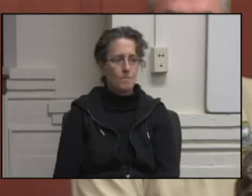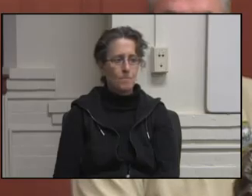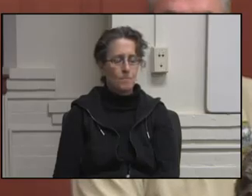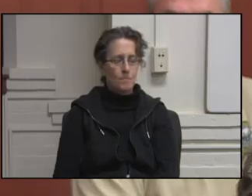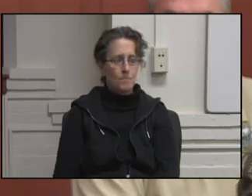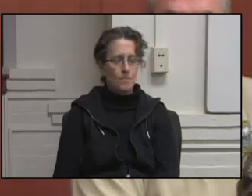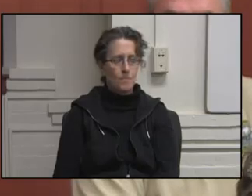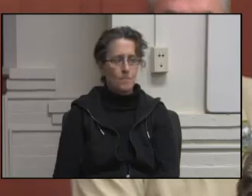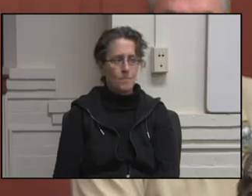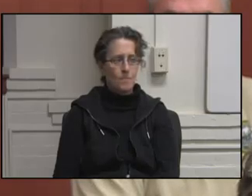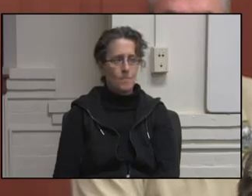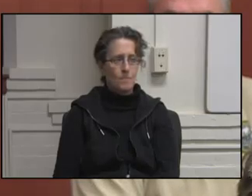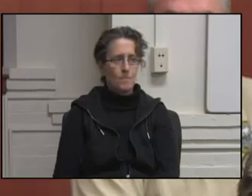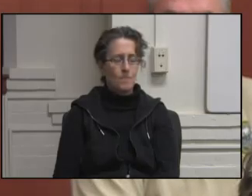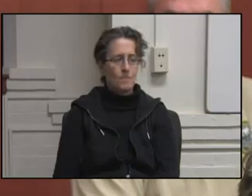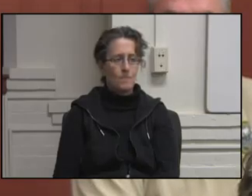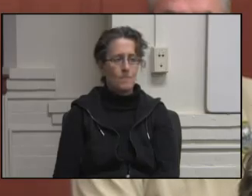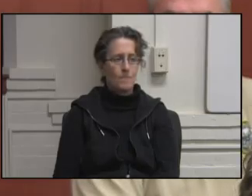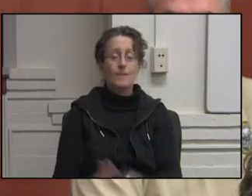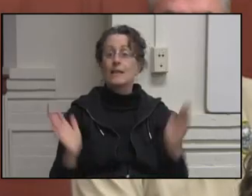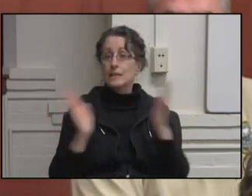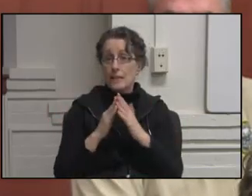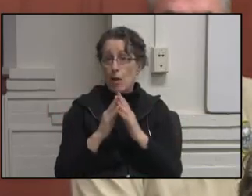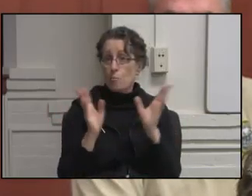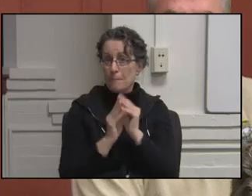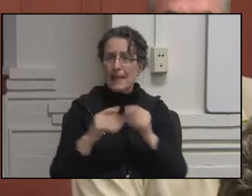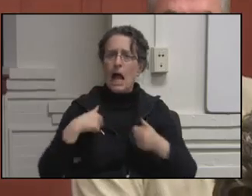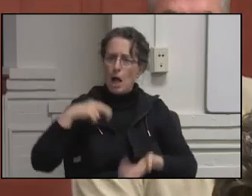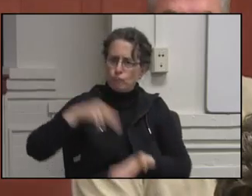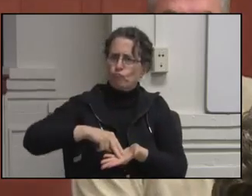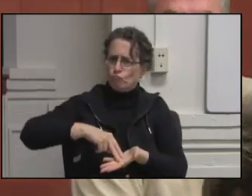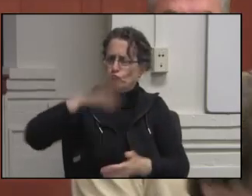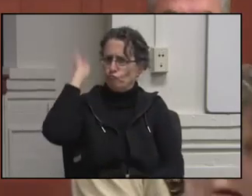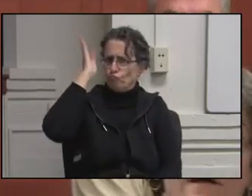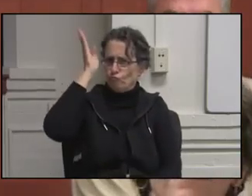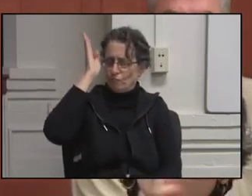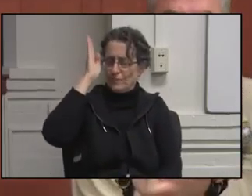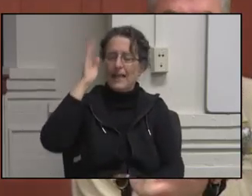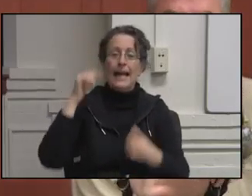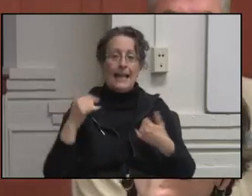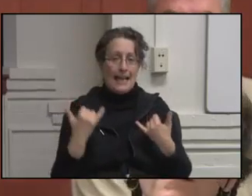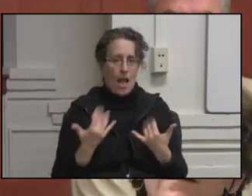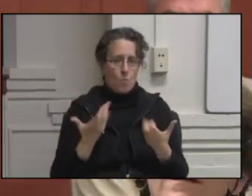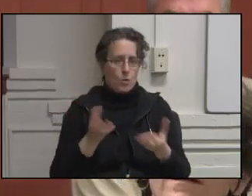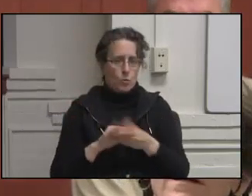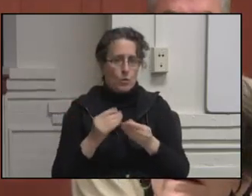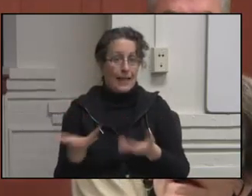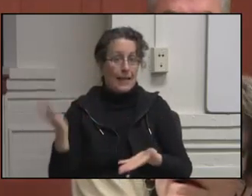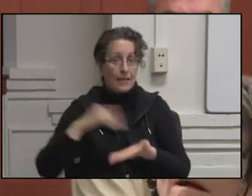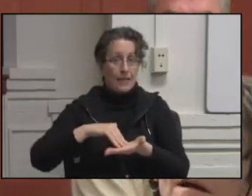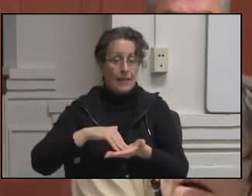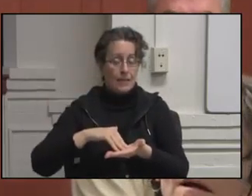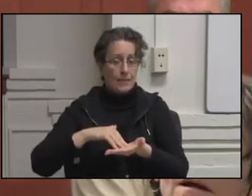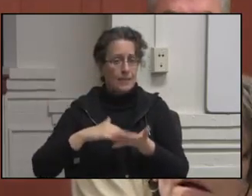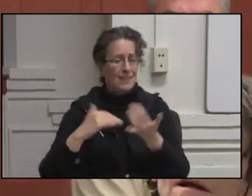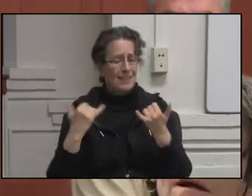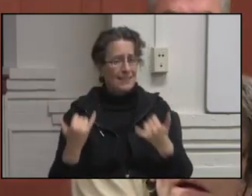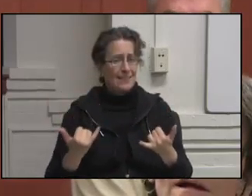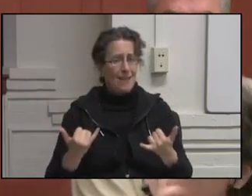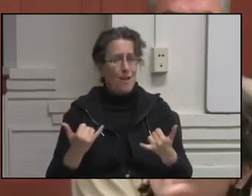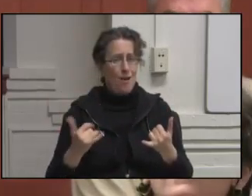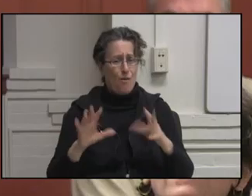what I was saying at town meeting, that we are in extraordinary times,